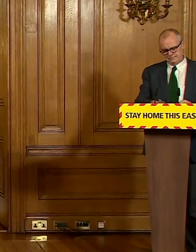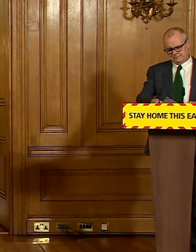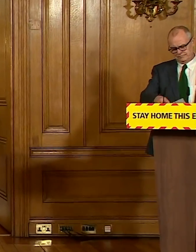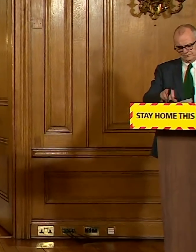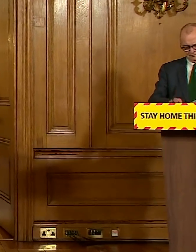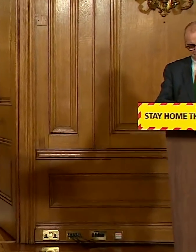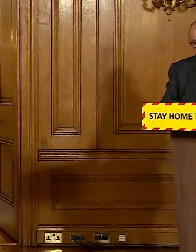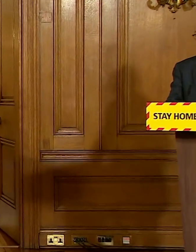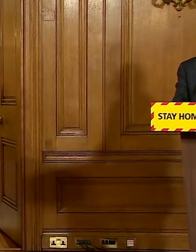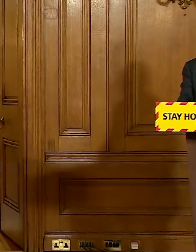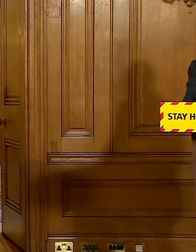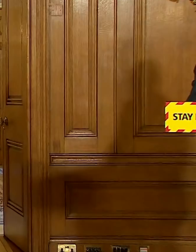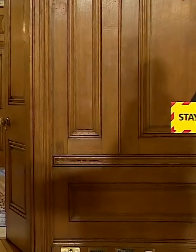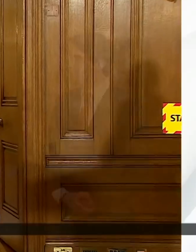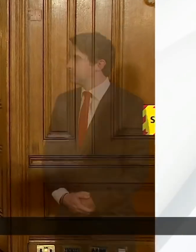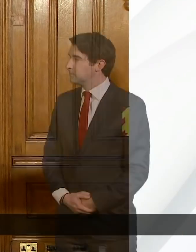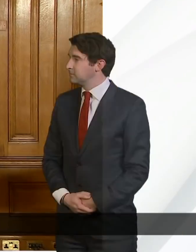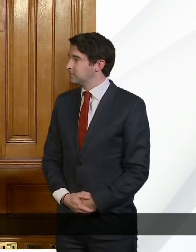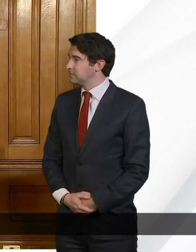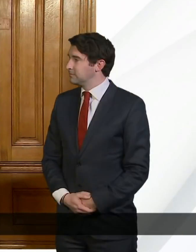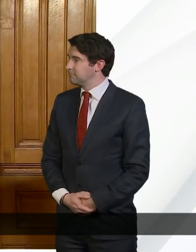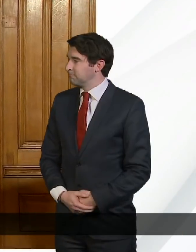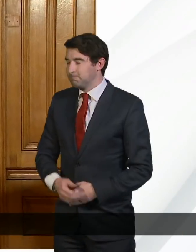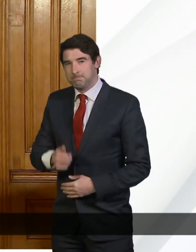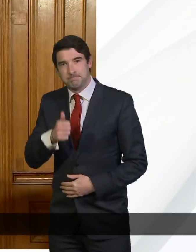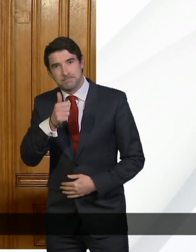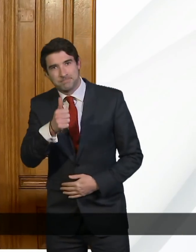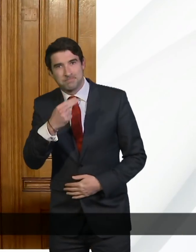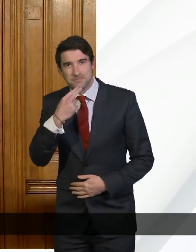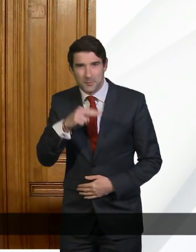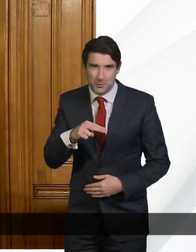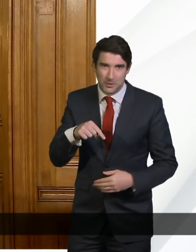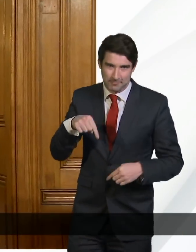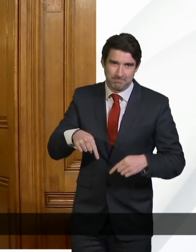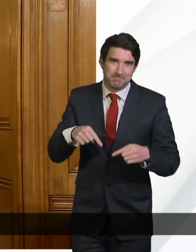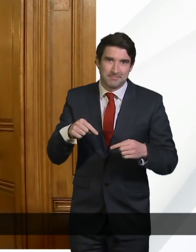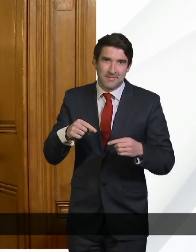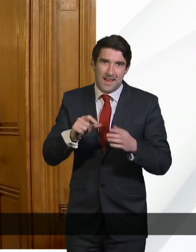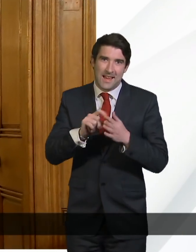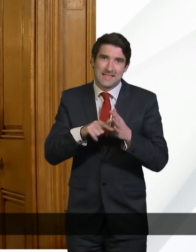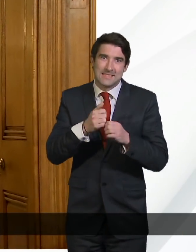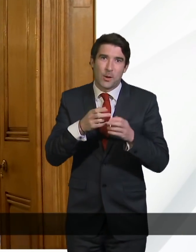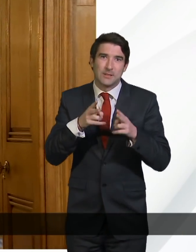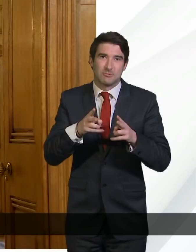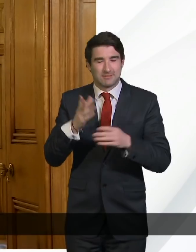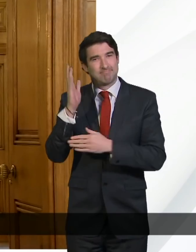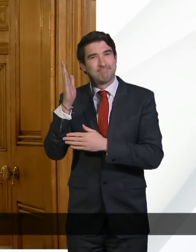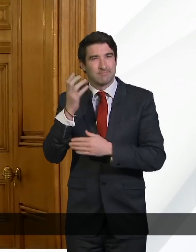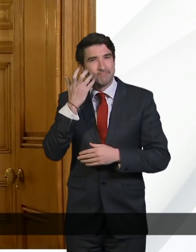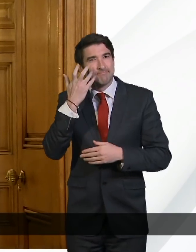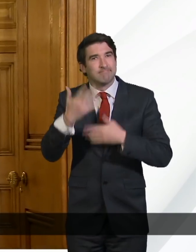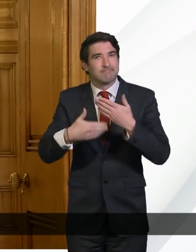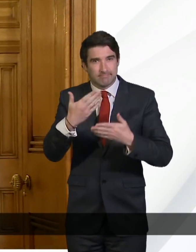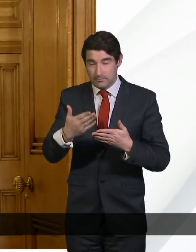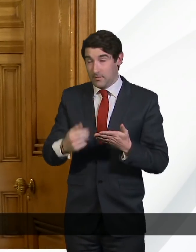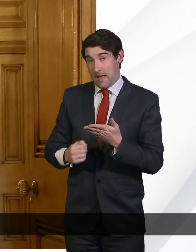Good afternoon and welcome to today's Downing Street press conference. I'm joined by Chris Whitty, Chief Medical Officer, and Sir